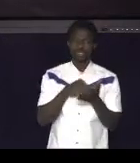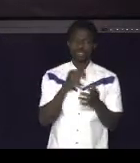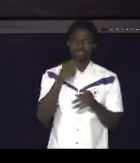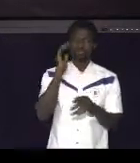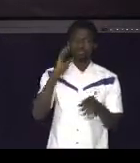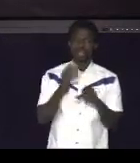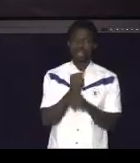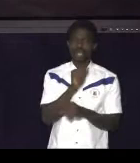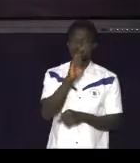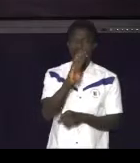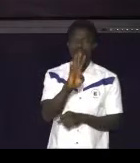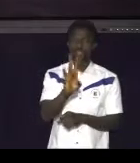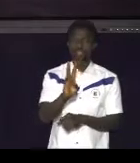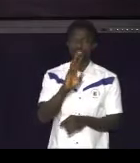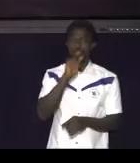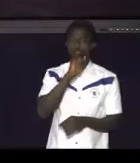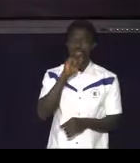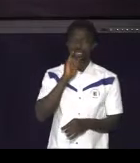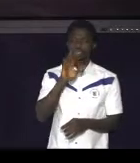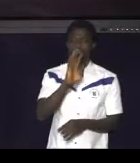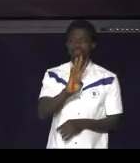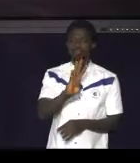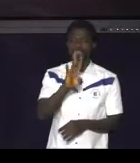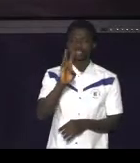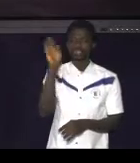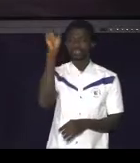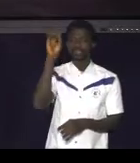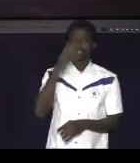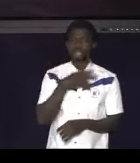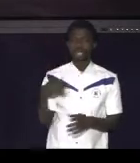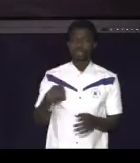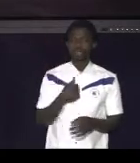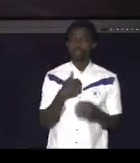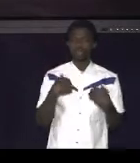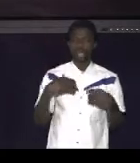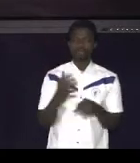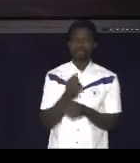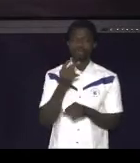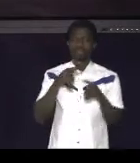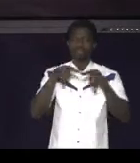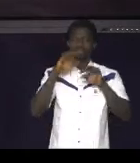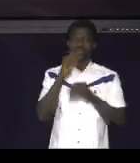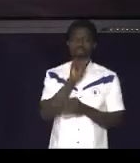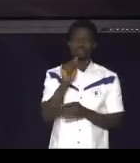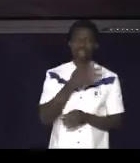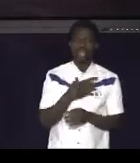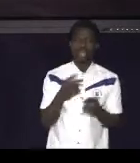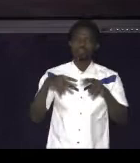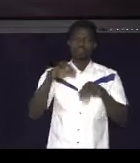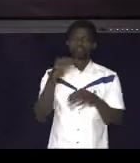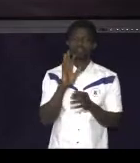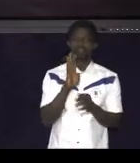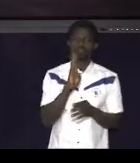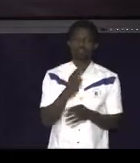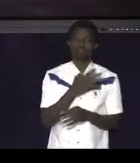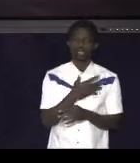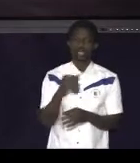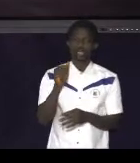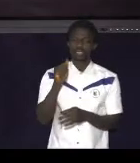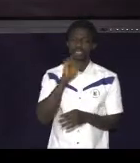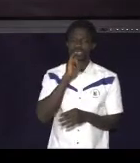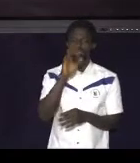47. And so that means that A is 47 degrees. We have gotten the value of A, and we have already gotten the value of B here. A